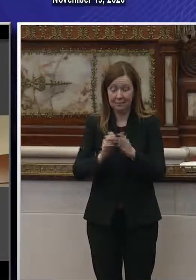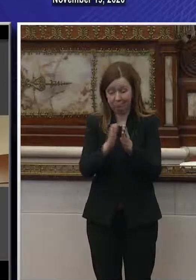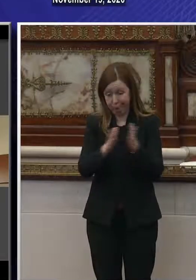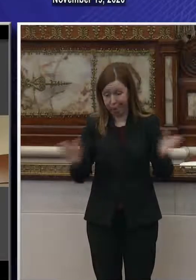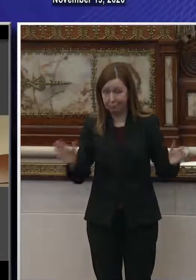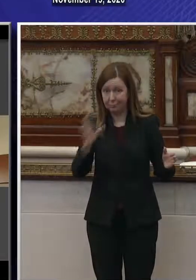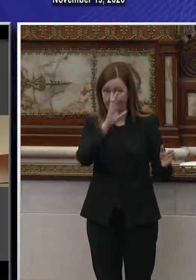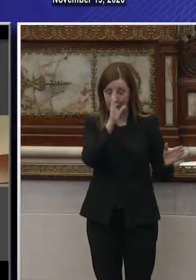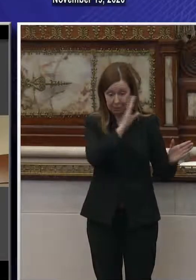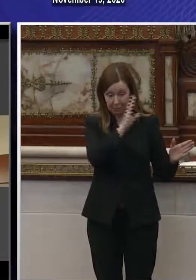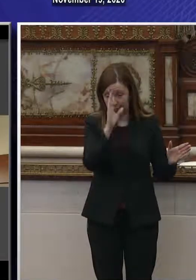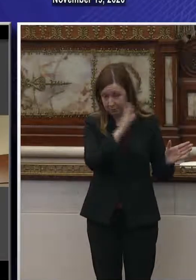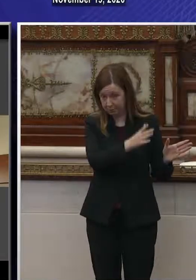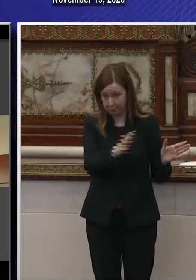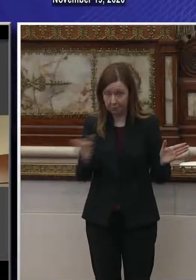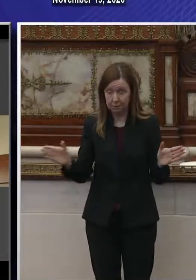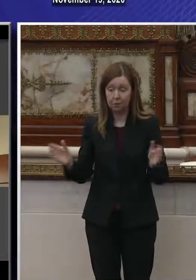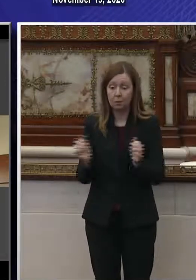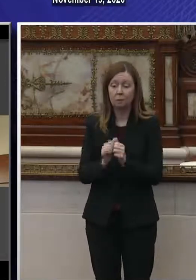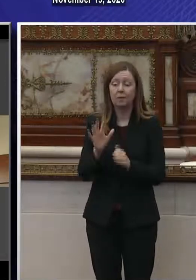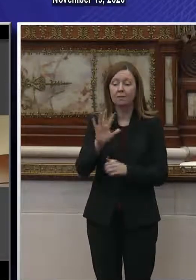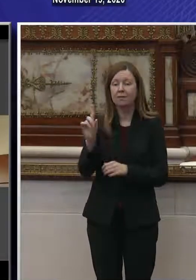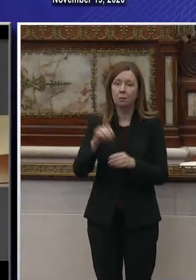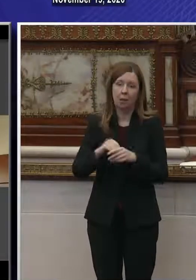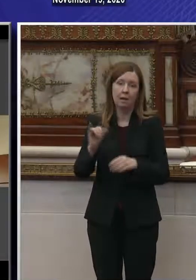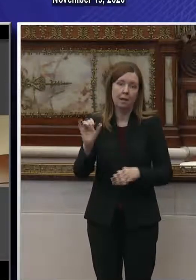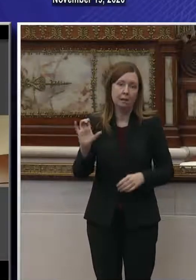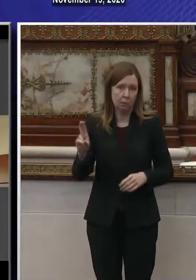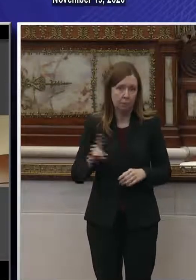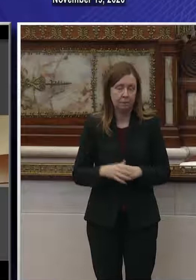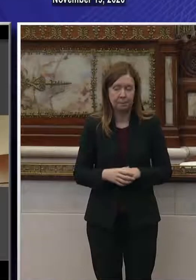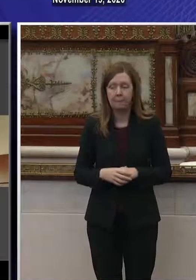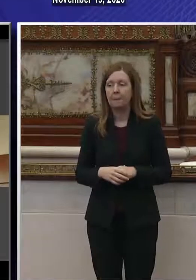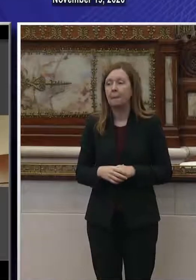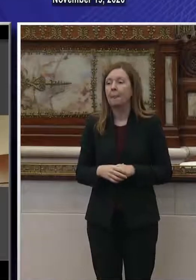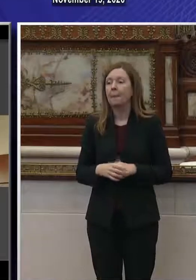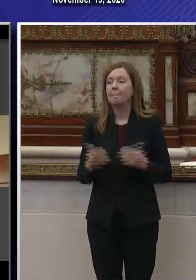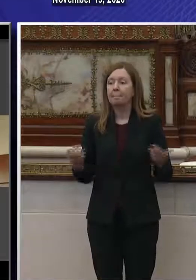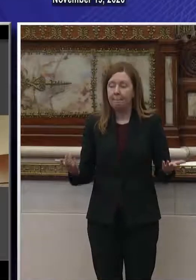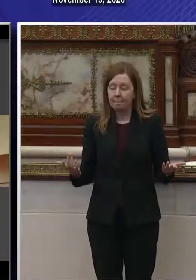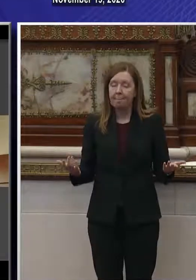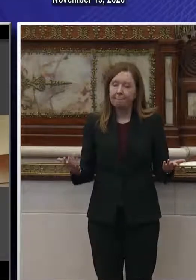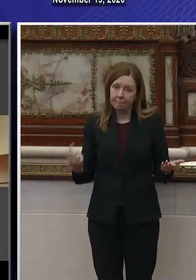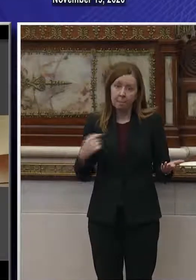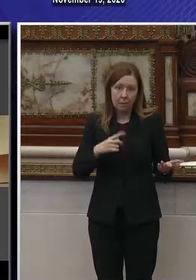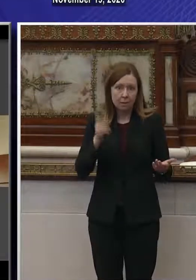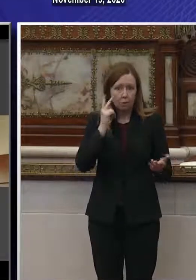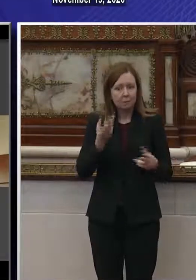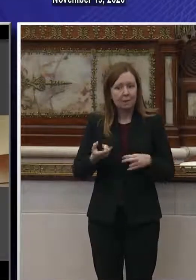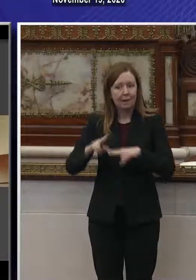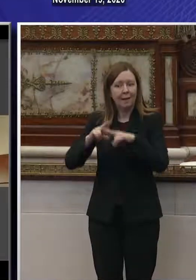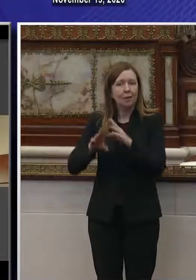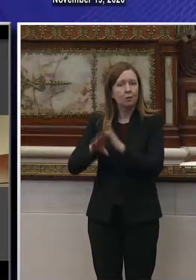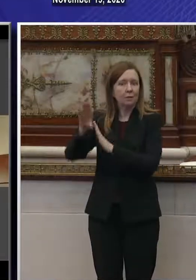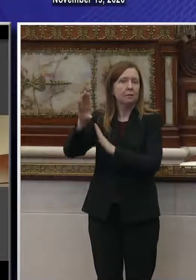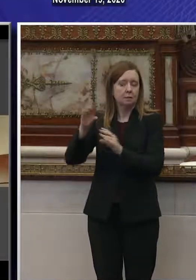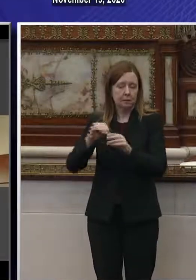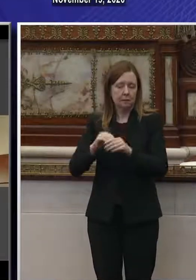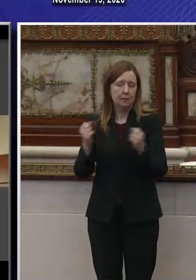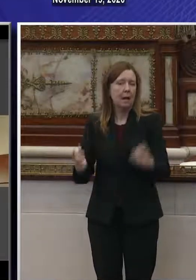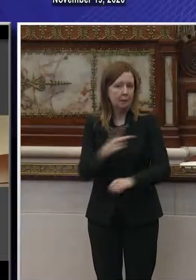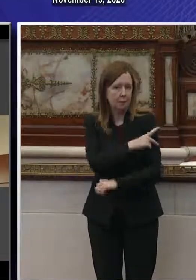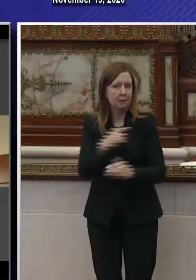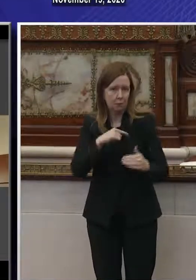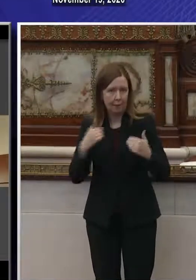our enterprise, with 51 in the intensive care unit. So not surprisingly, we're seeing an increase in our census. On